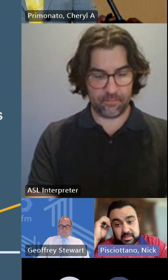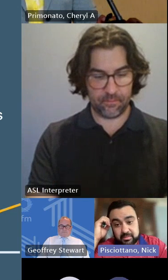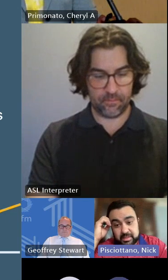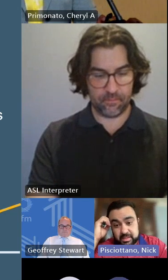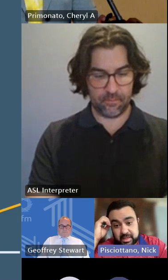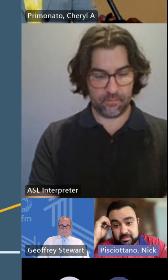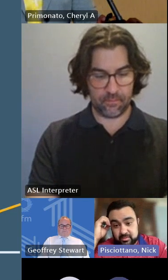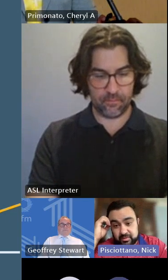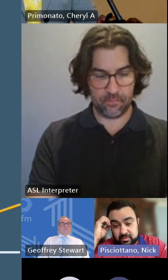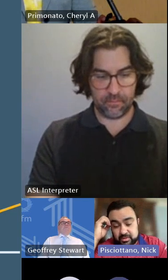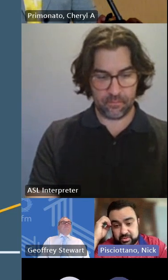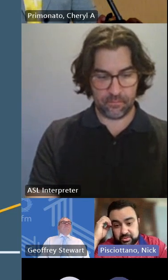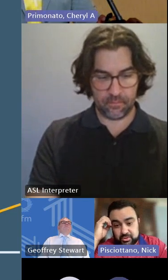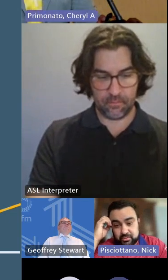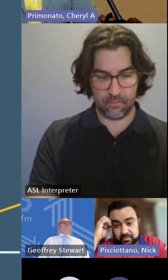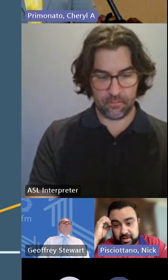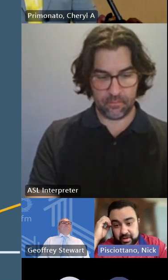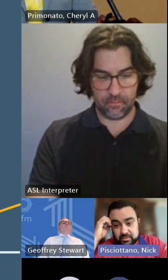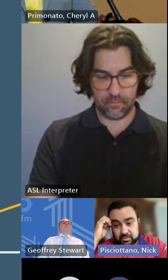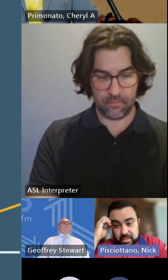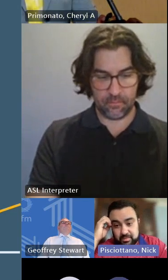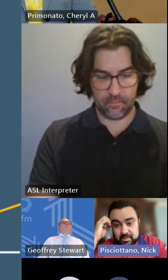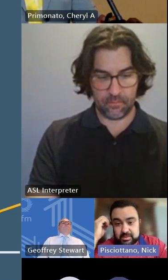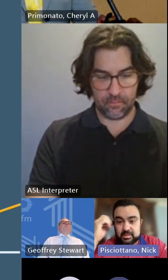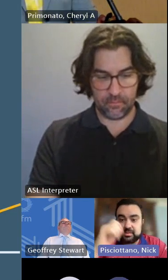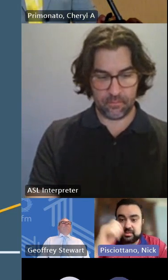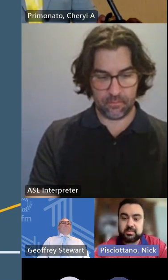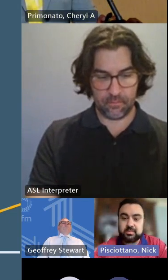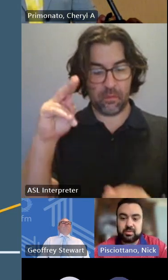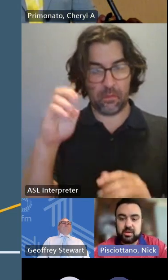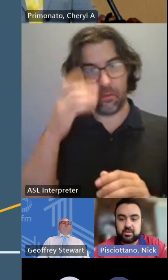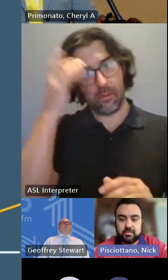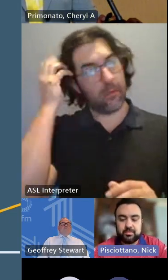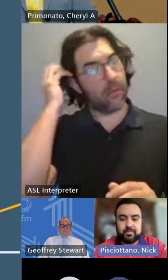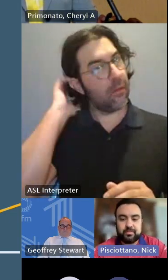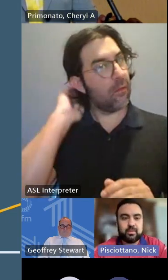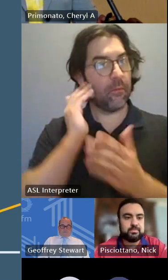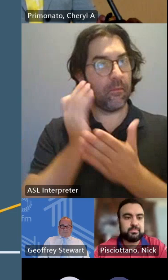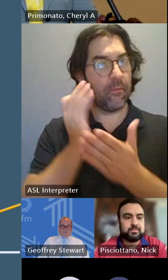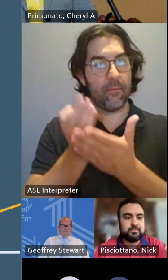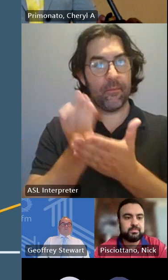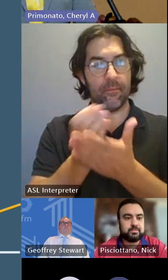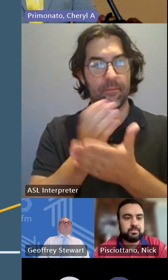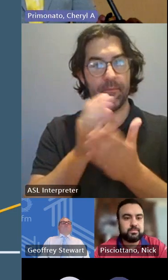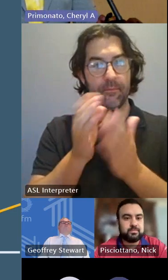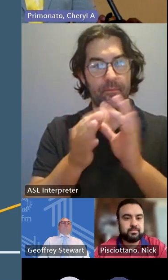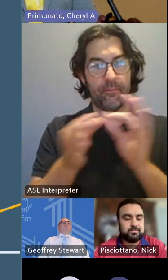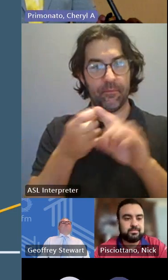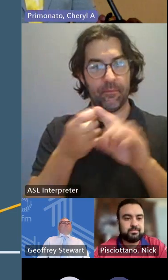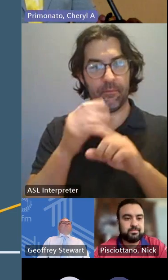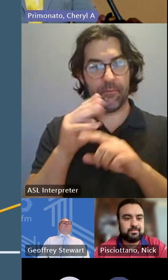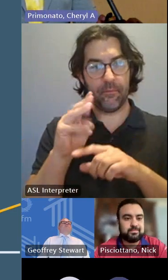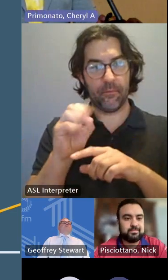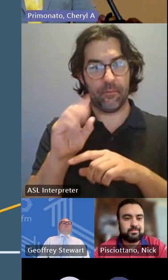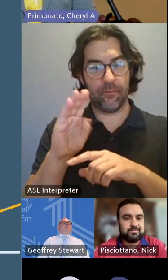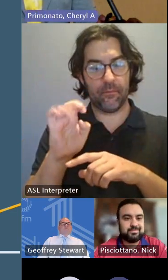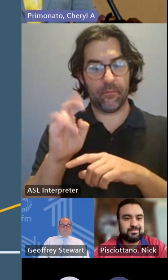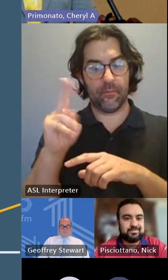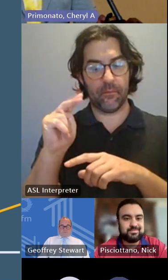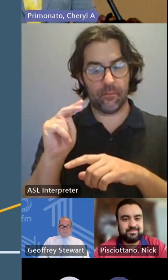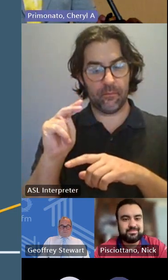for the Finance Committee today is a review of the June financial statements. Ms. Brown. Thank you very